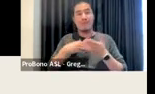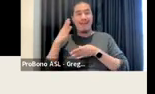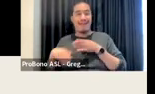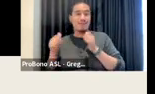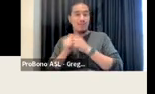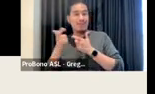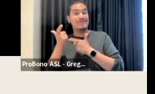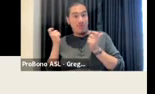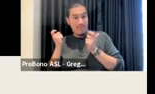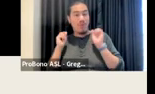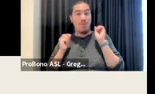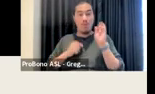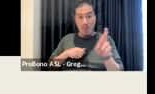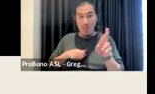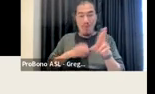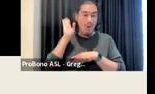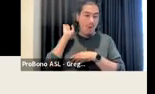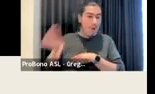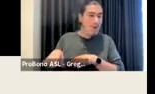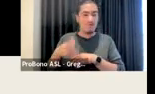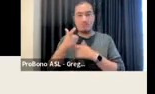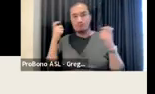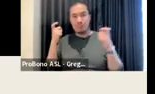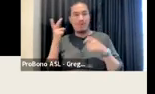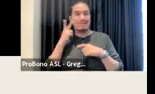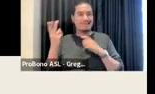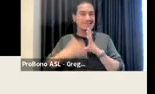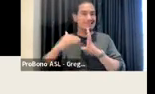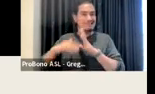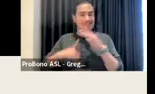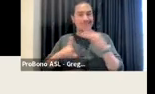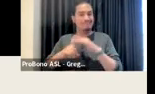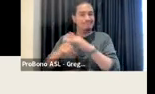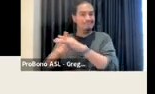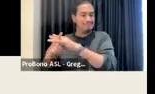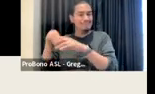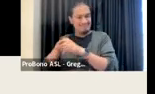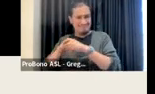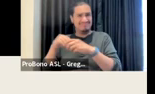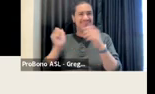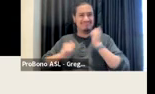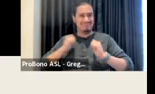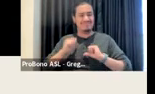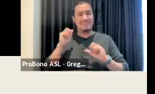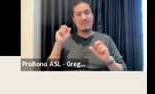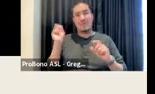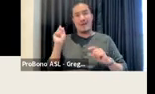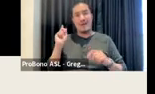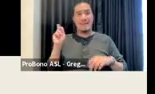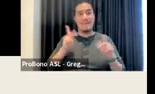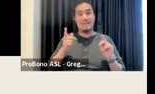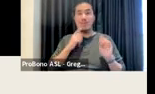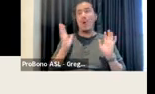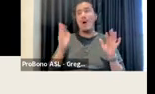trauma, or it's throughout the thing we see acts of trauma in a way that some people say wake up the audience, and I